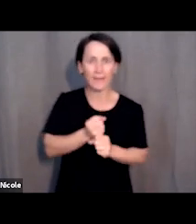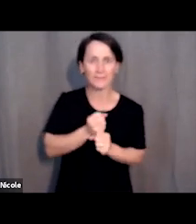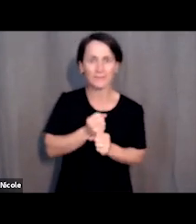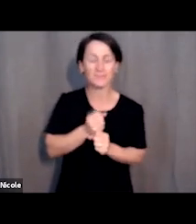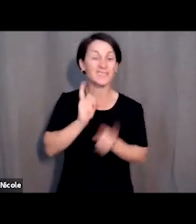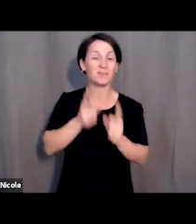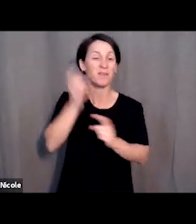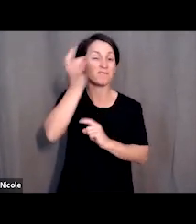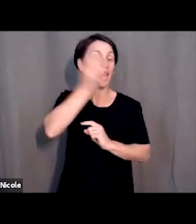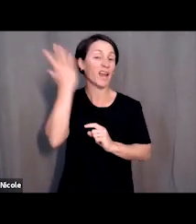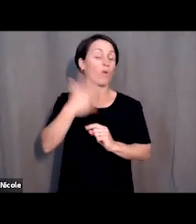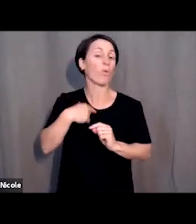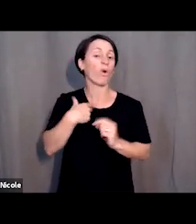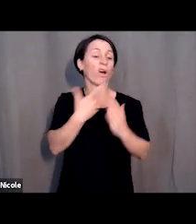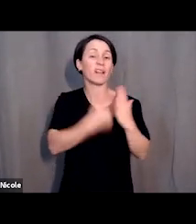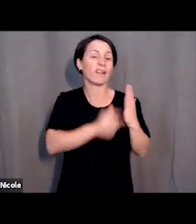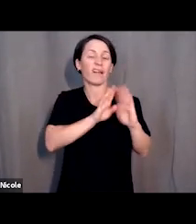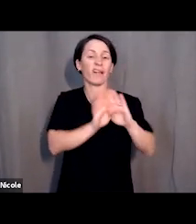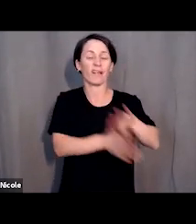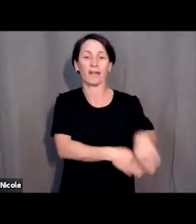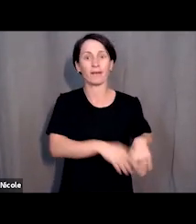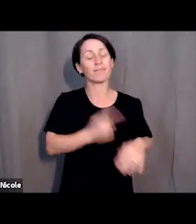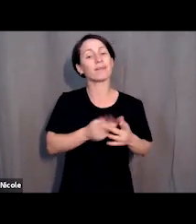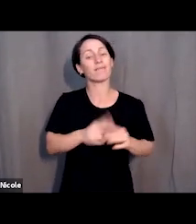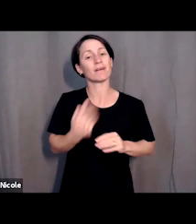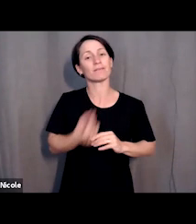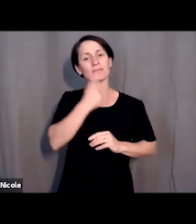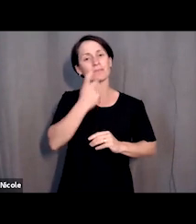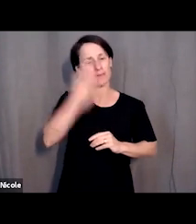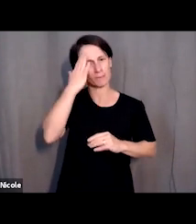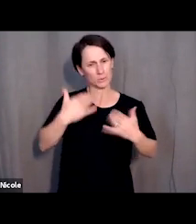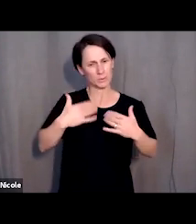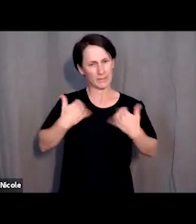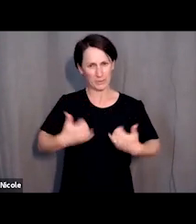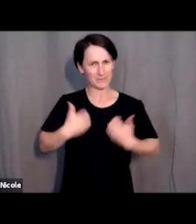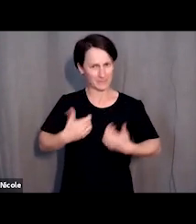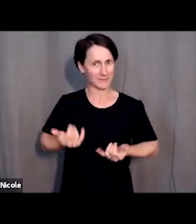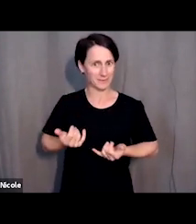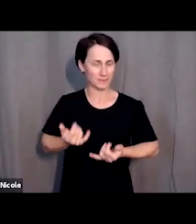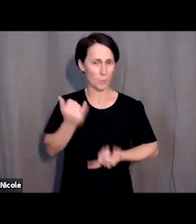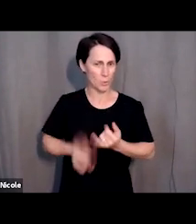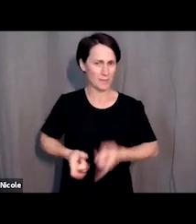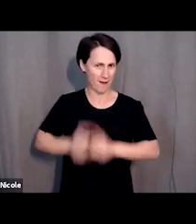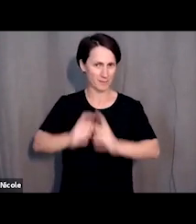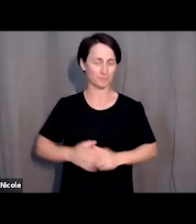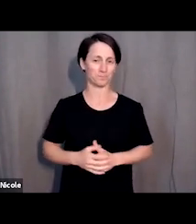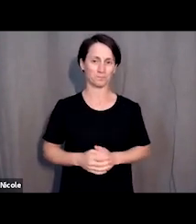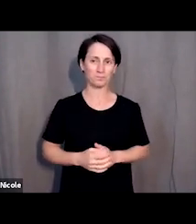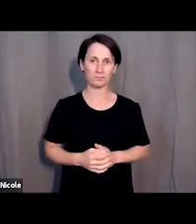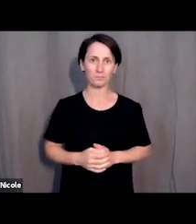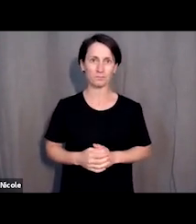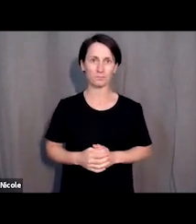we might not ever get round to that. But if you've got a severe mental illness, it's much harder to do that. And yes, we should probably